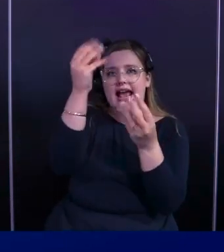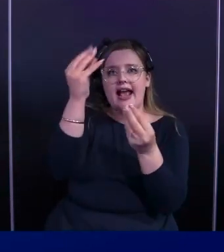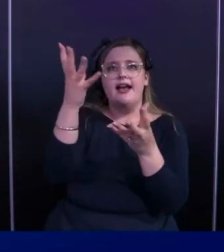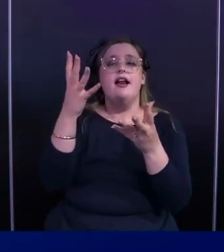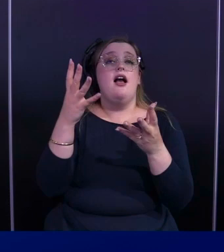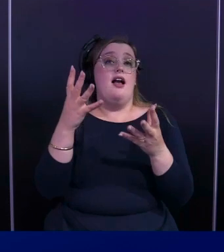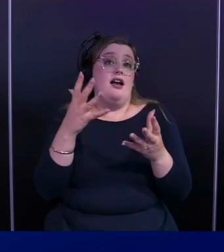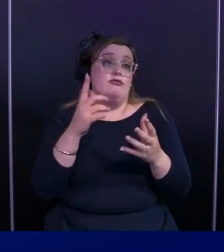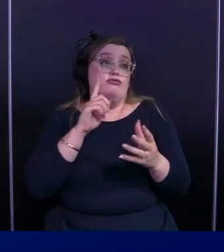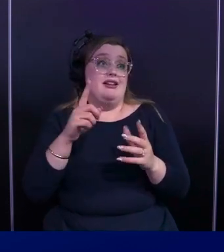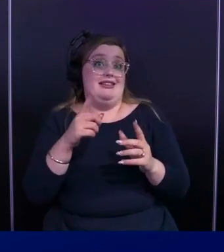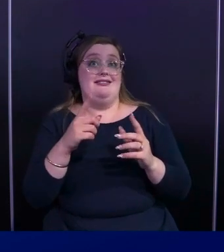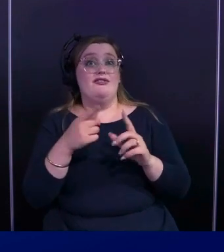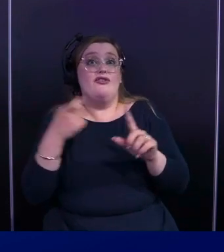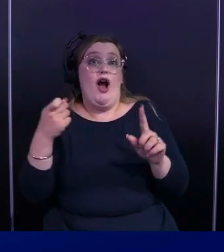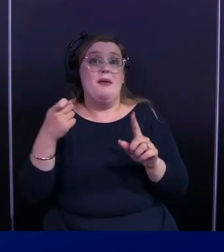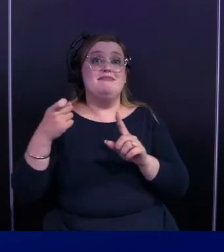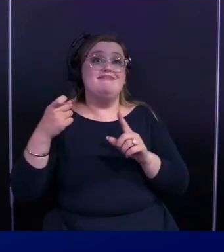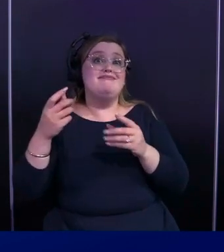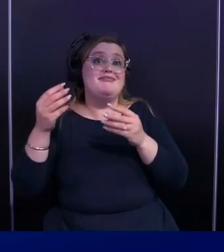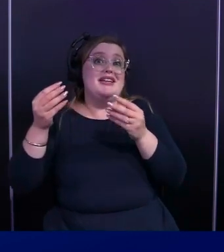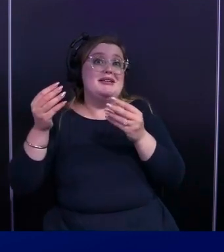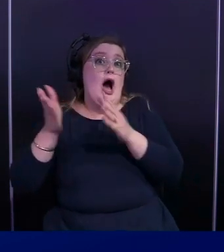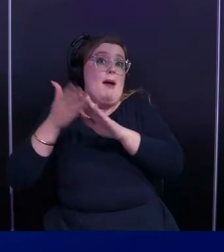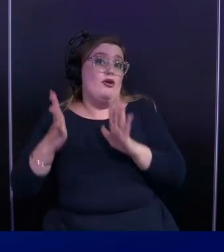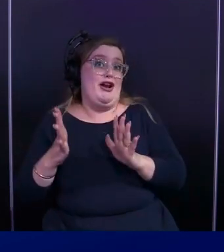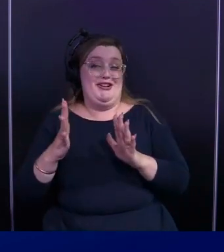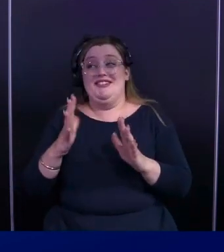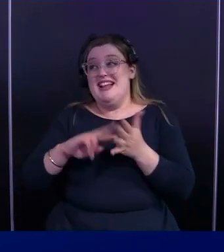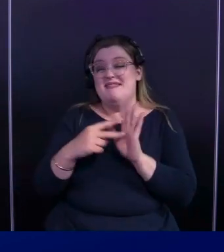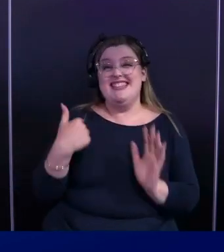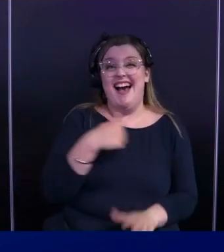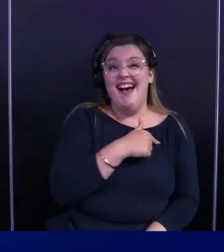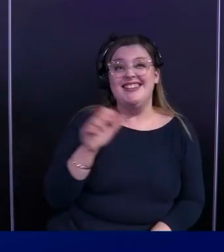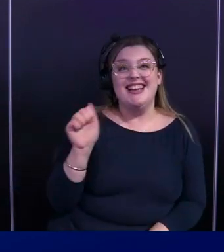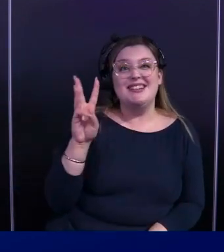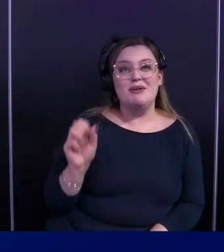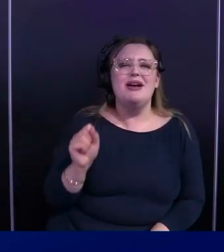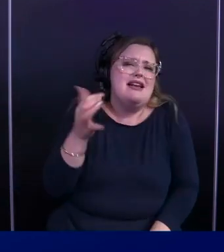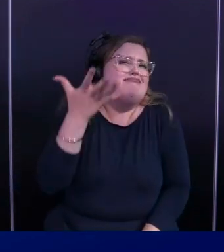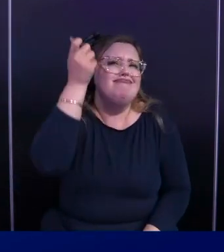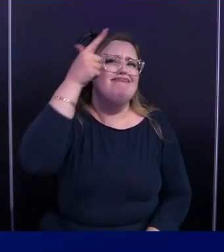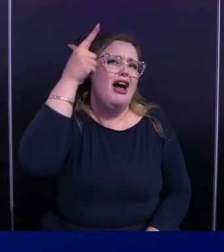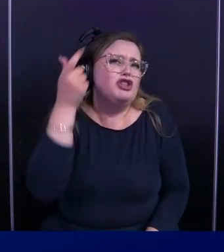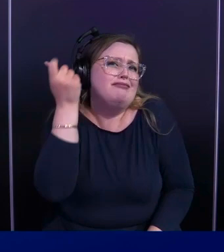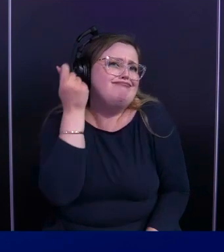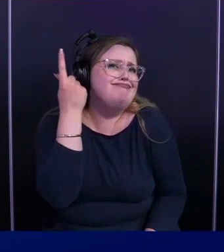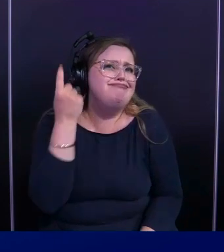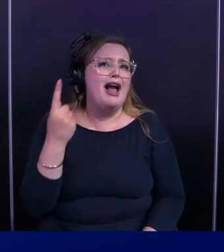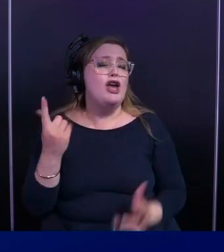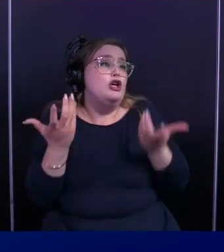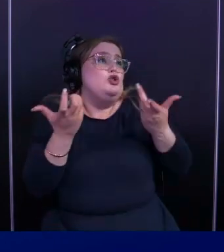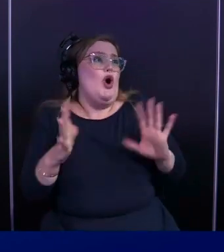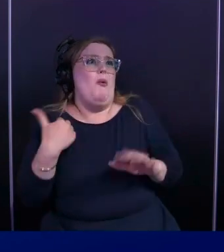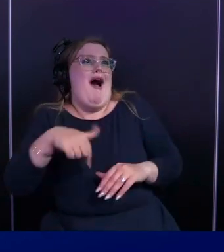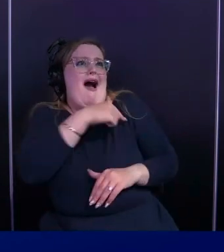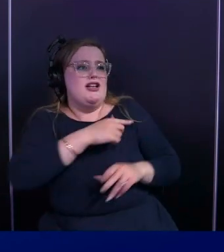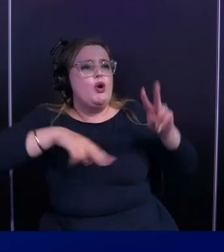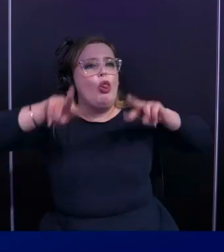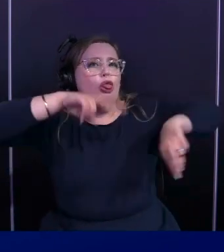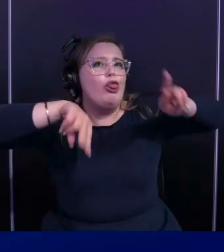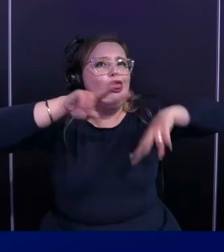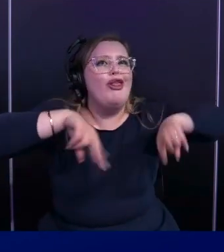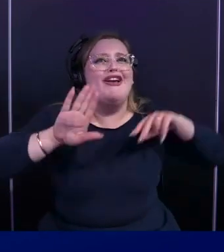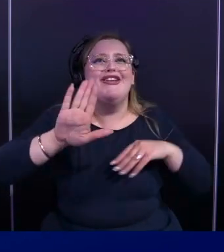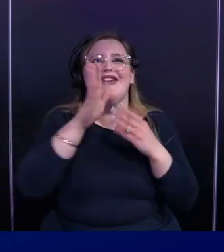case, it's us, AWS. Yeah, of course, right? Yeah. And then well, it's a logical thing, right? Yeah, of course. Right? You don't want us to see yourself, right? No,